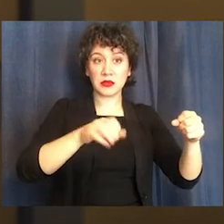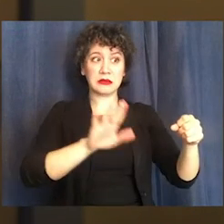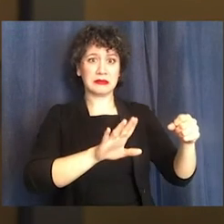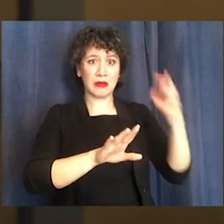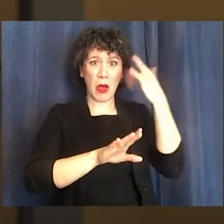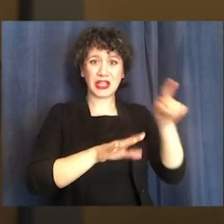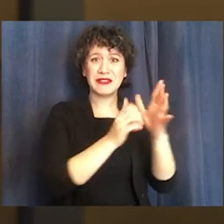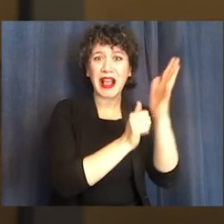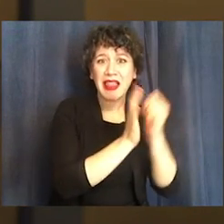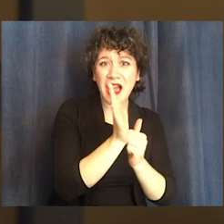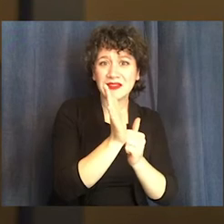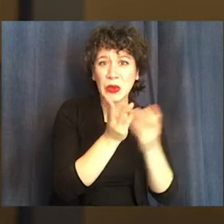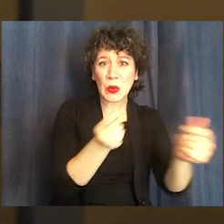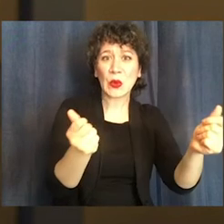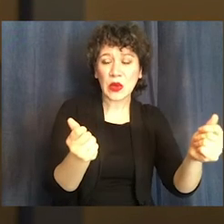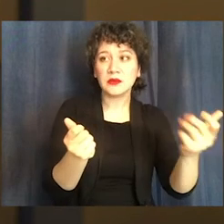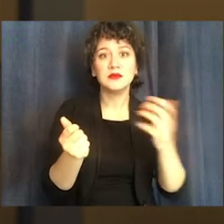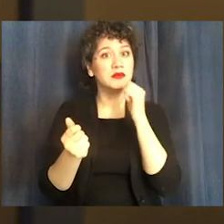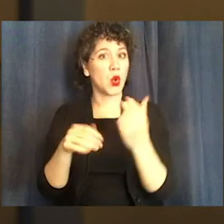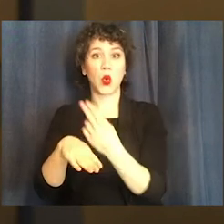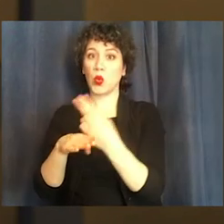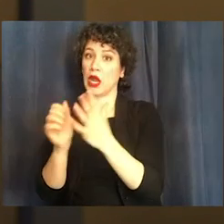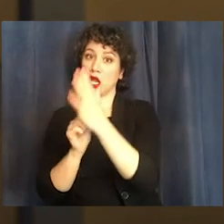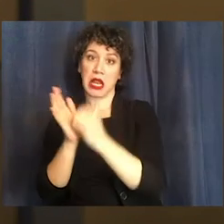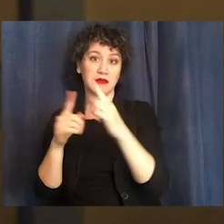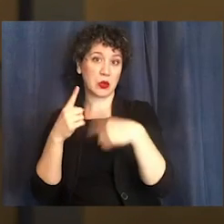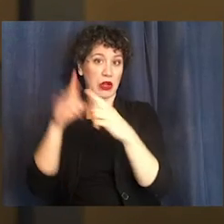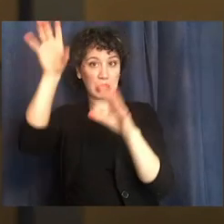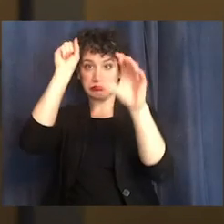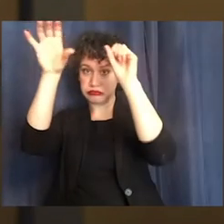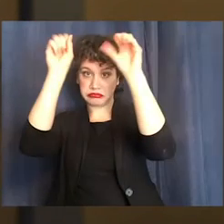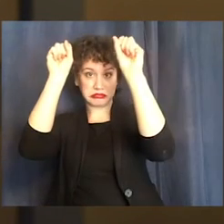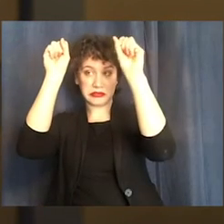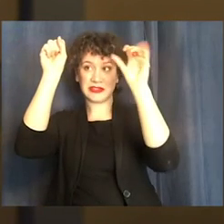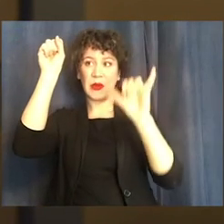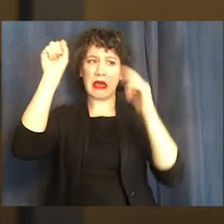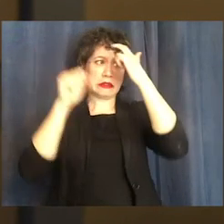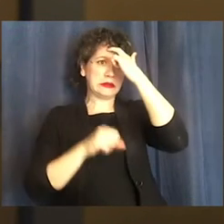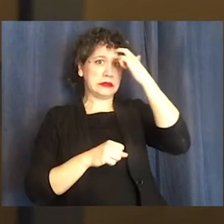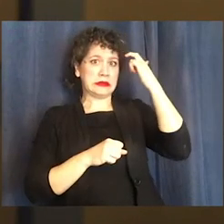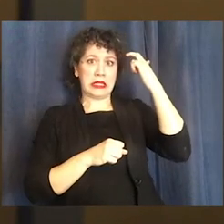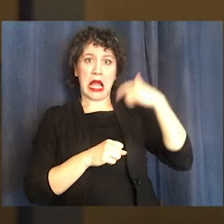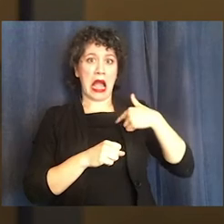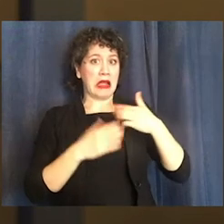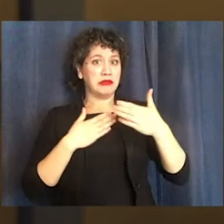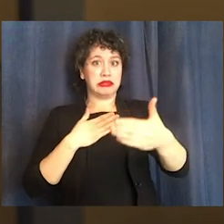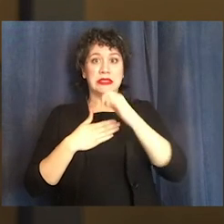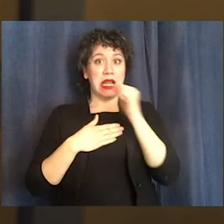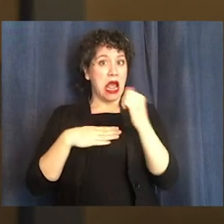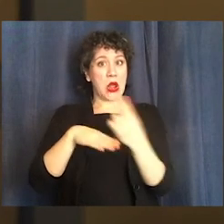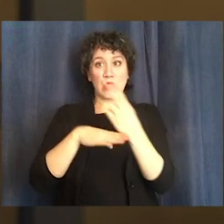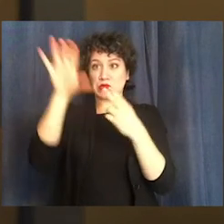traumatic experience that caused me to not touch another set of monkey bars for the rest of my elementary school experience, I also learned